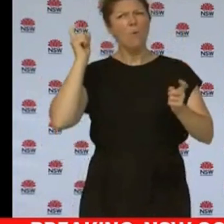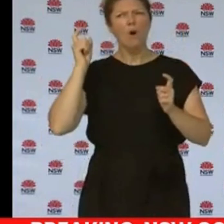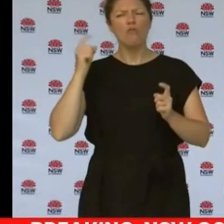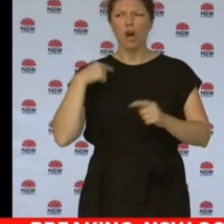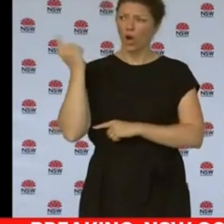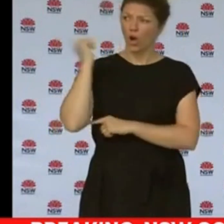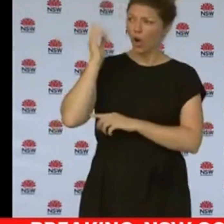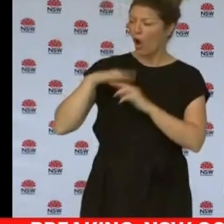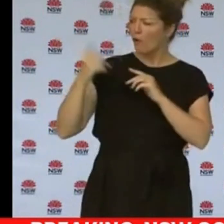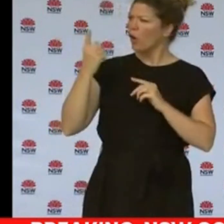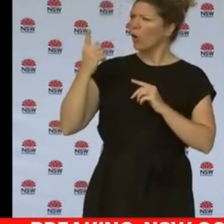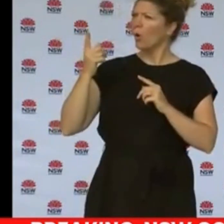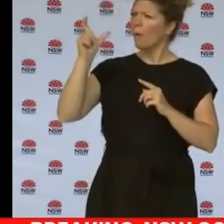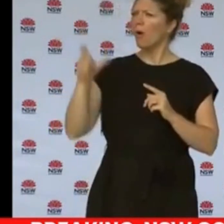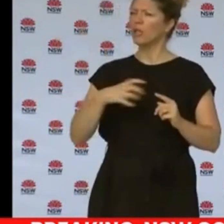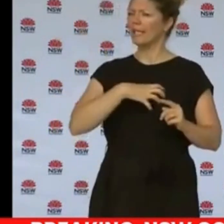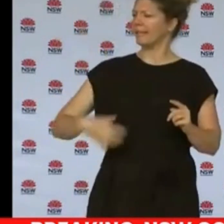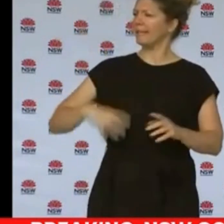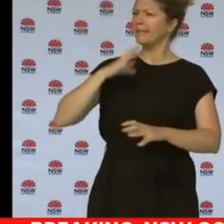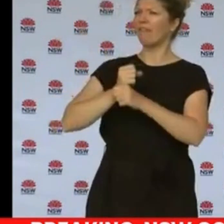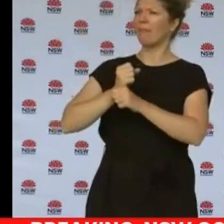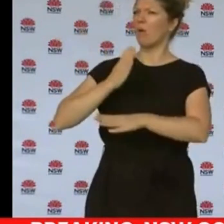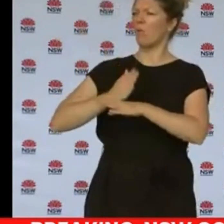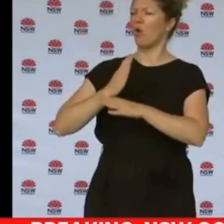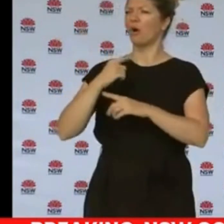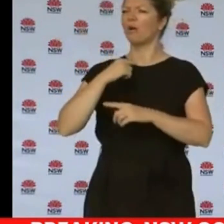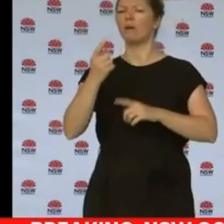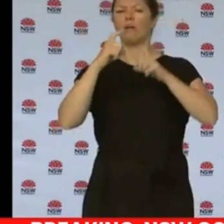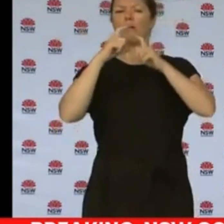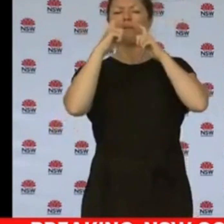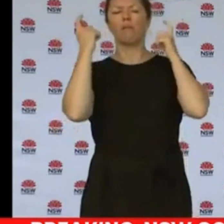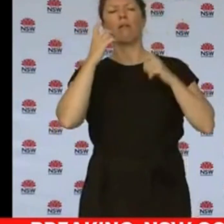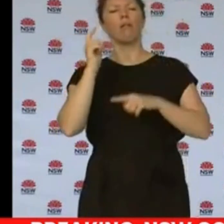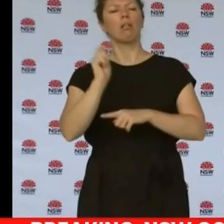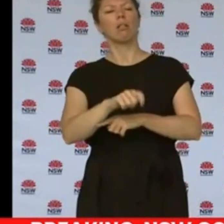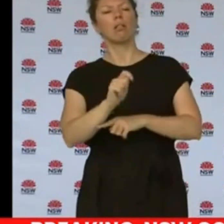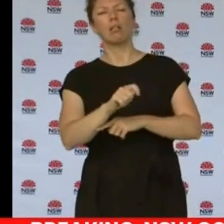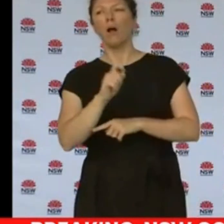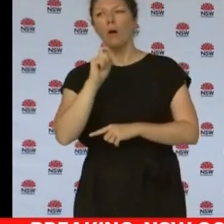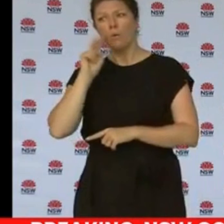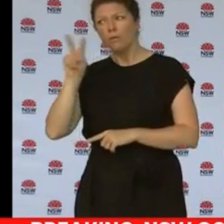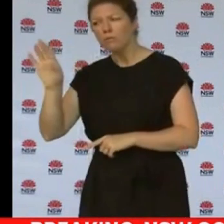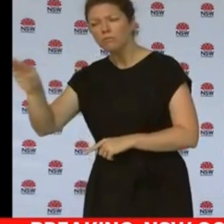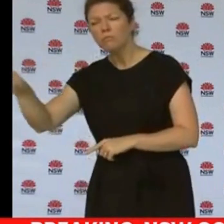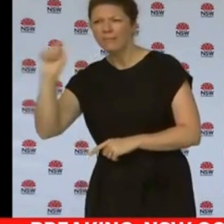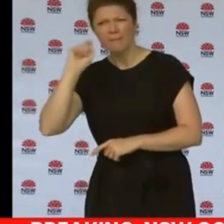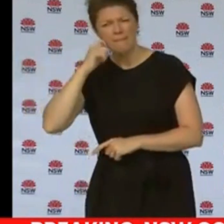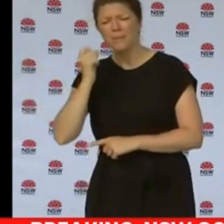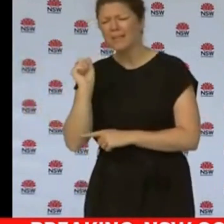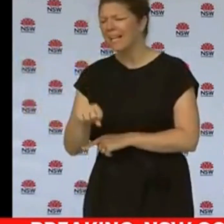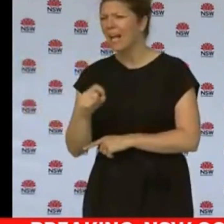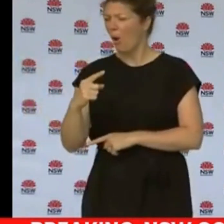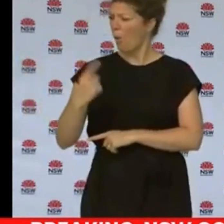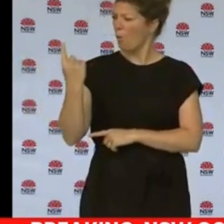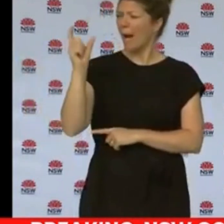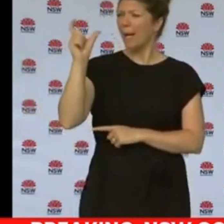our authorities follow that up as soon as we hear about it. Of course it's a concern. Any slippage, any human error, intentionally